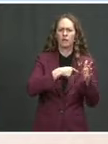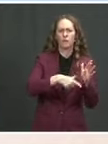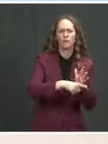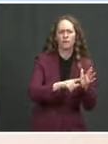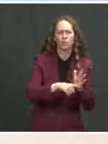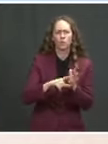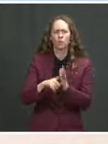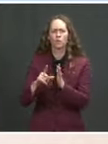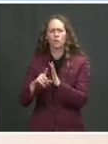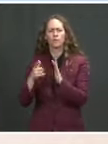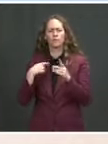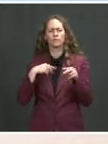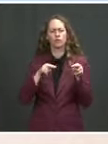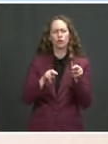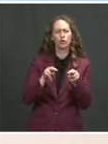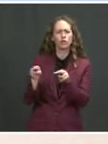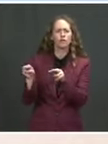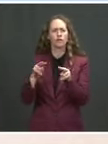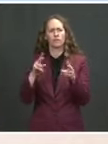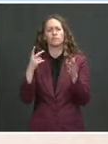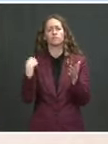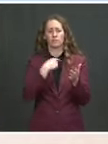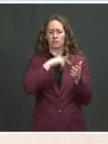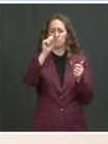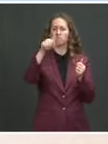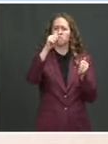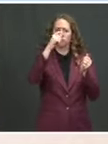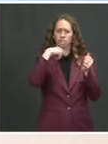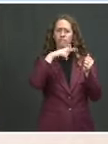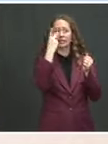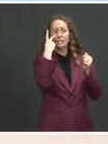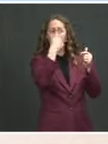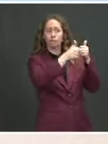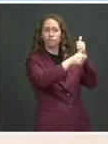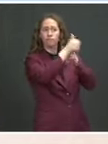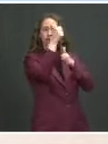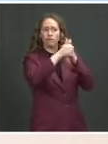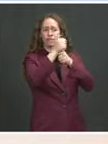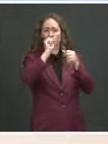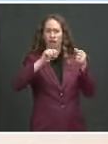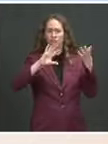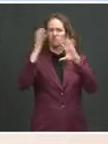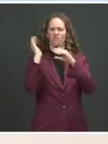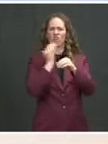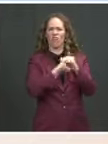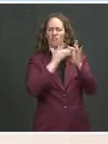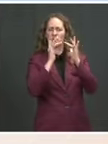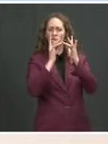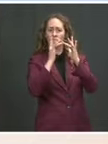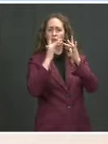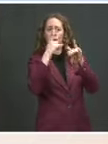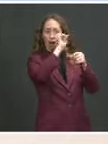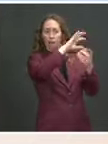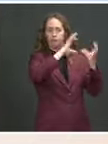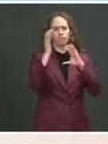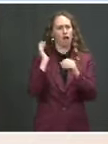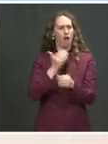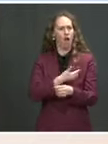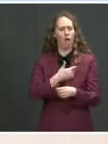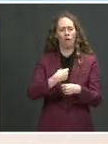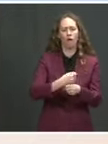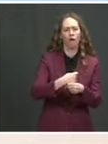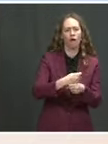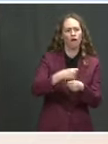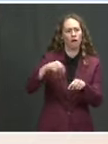our supply chains. Clearly, cybersecurity risks can disrupt supply chains, but Ms. Neuberger is leading the sort of